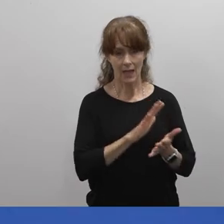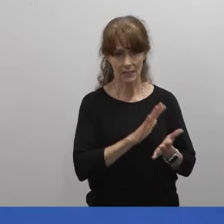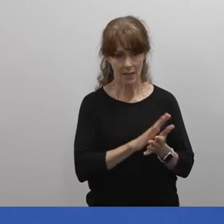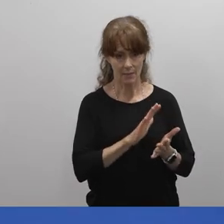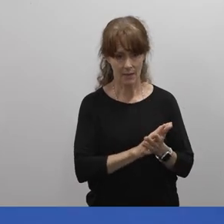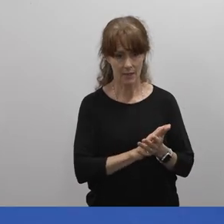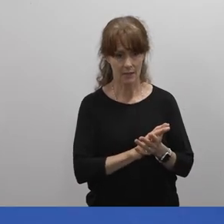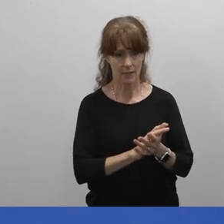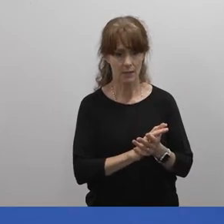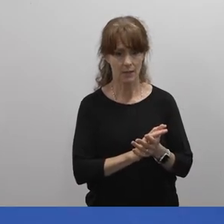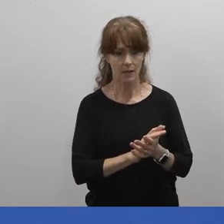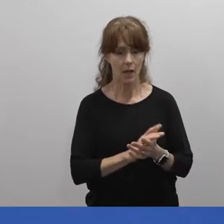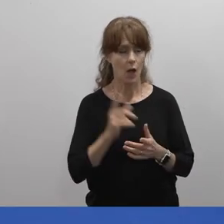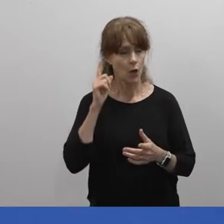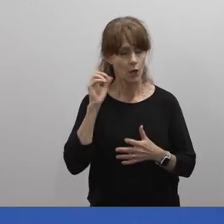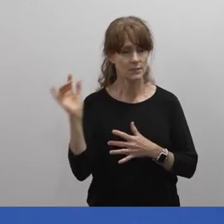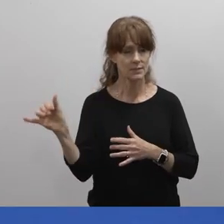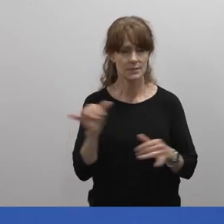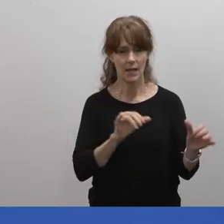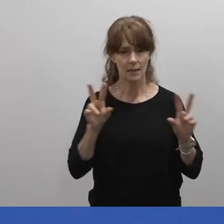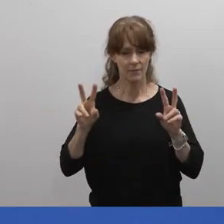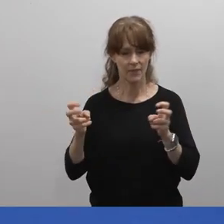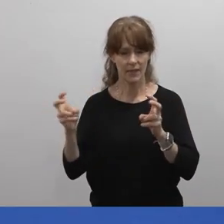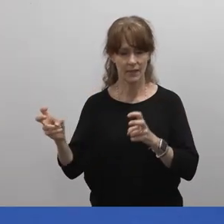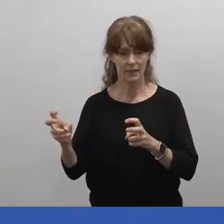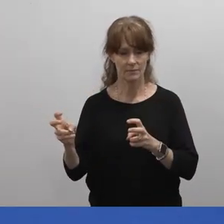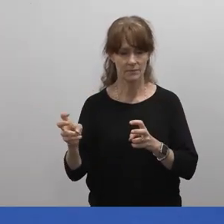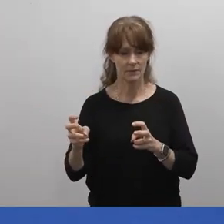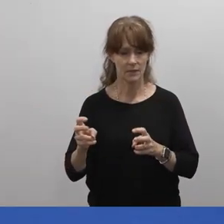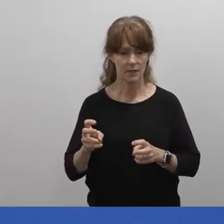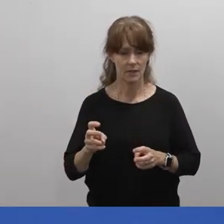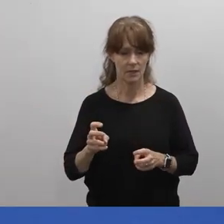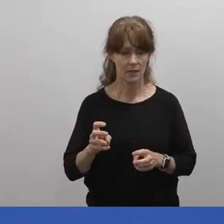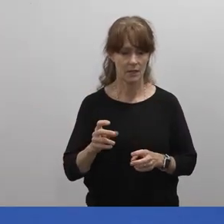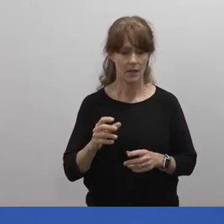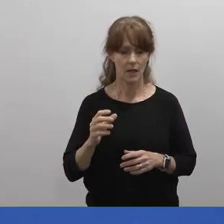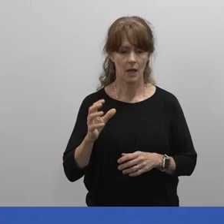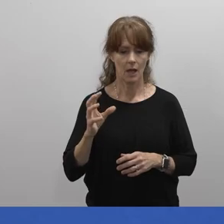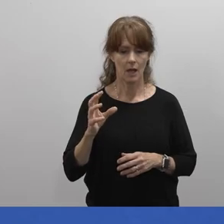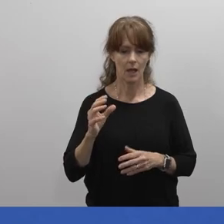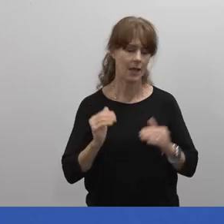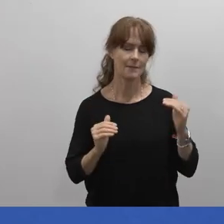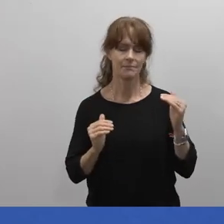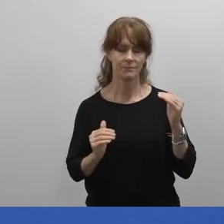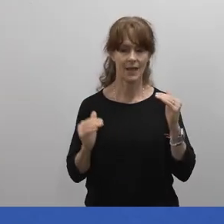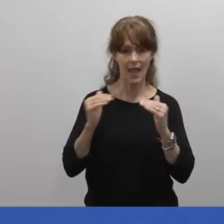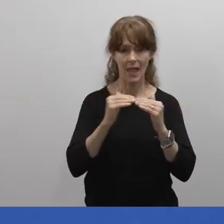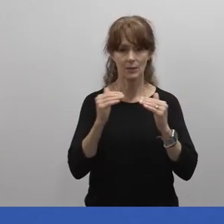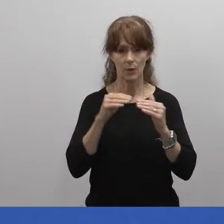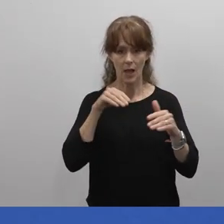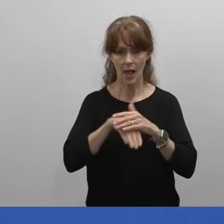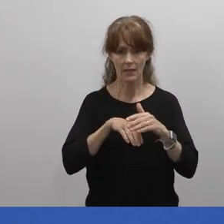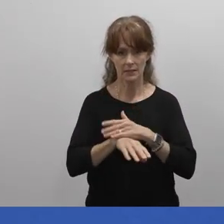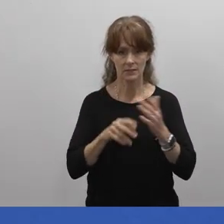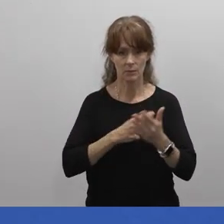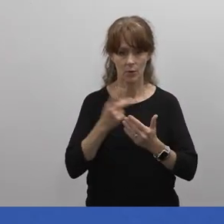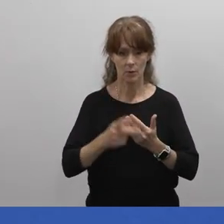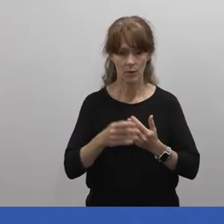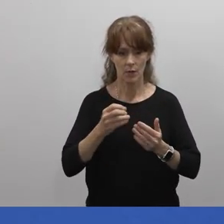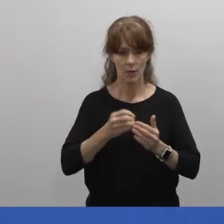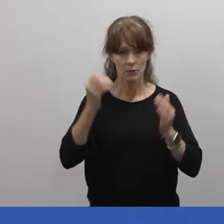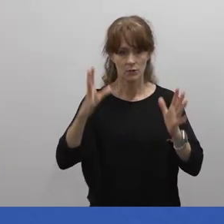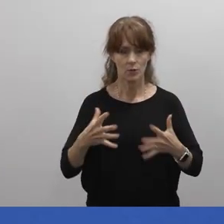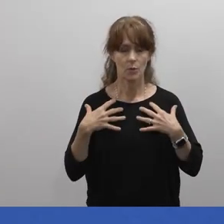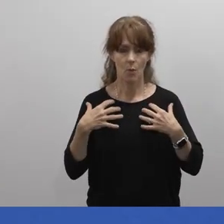some of these, but I heard some of the same themes this morning when we were talking about our facilities master plan: equitable access to programs, student